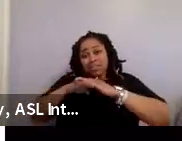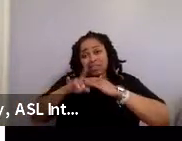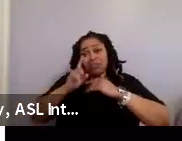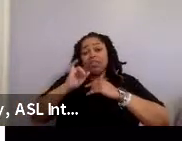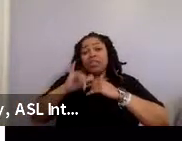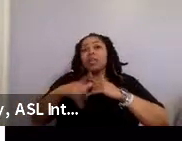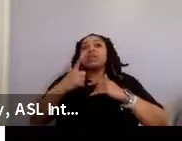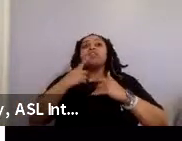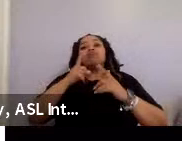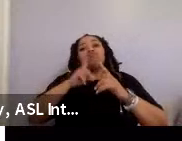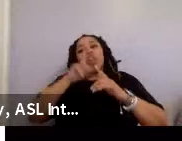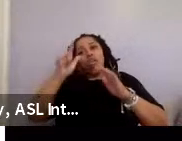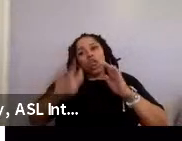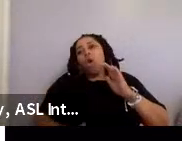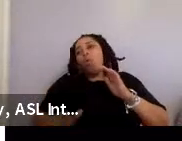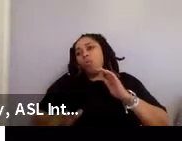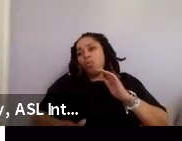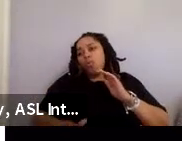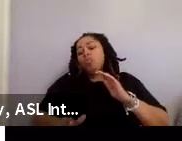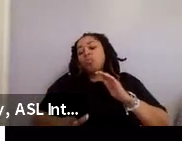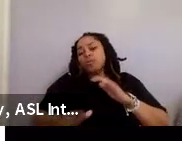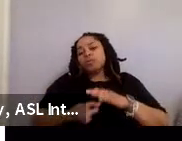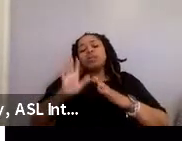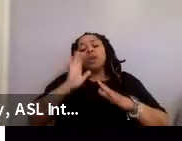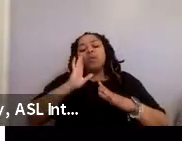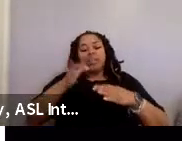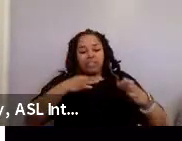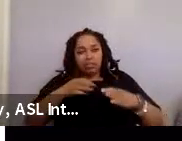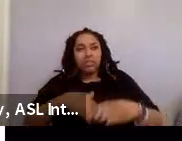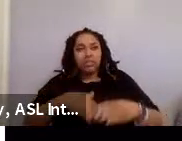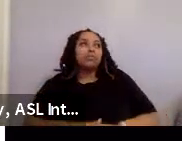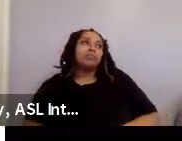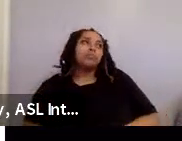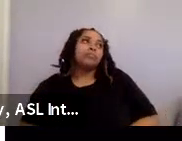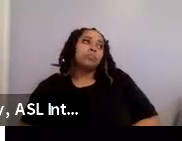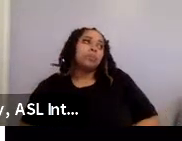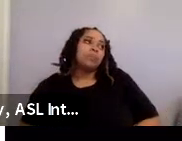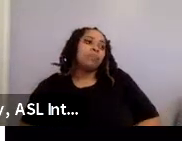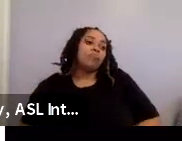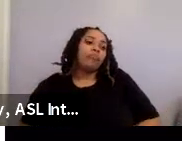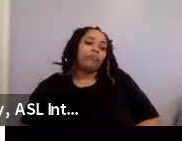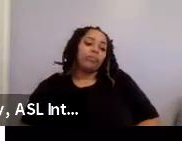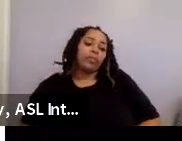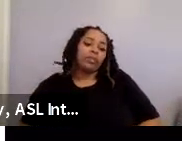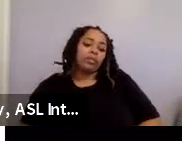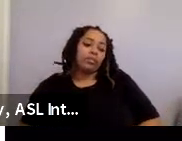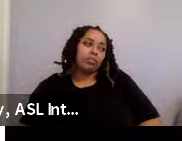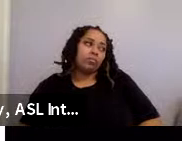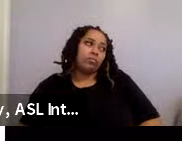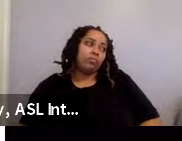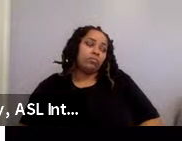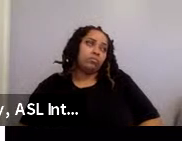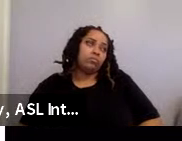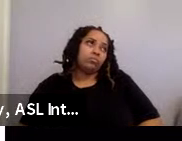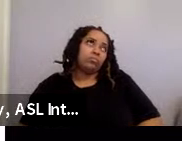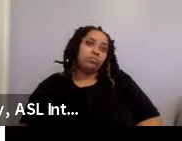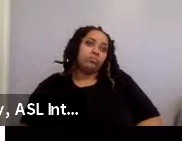is actually pretty low. And I'll explain why that is. So slide 67.